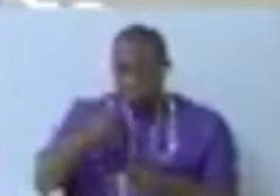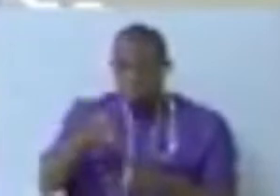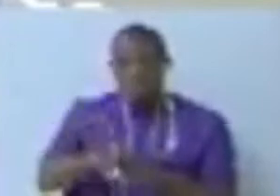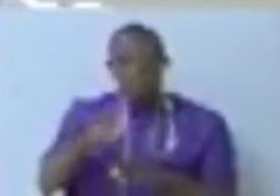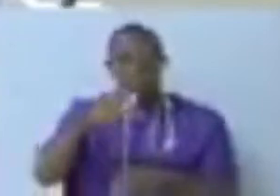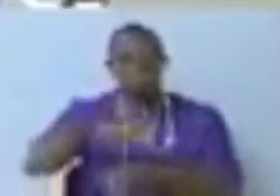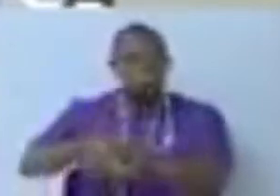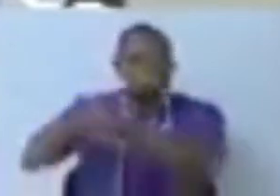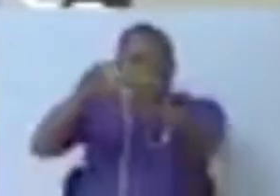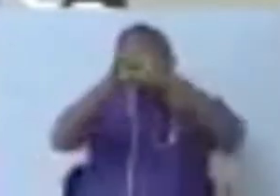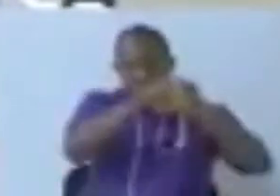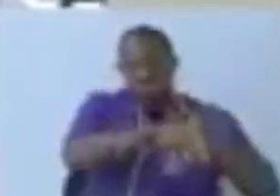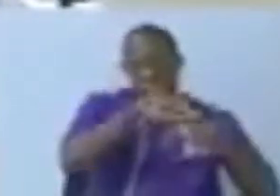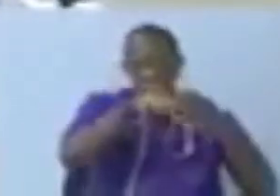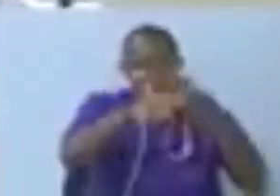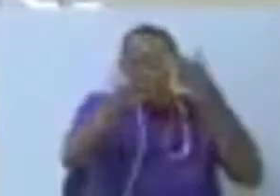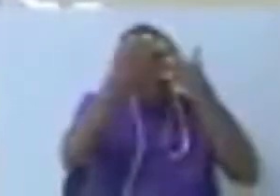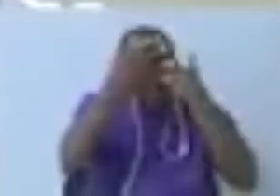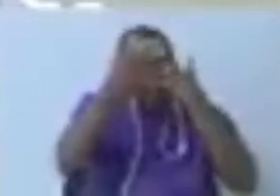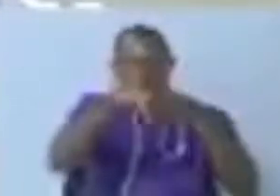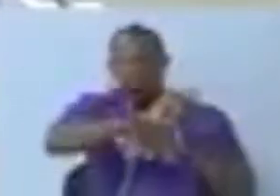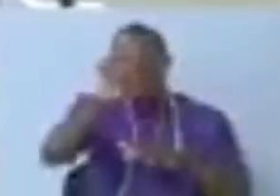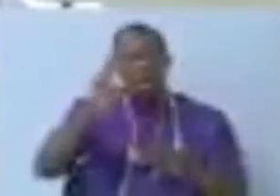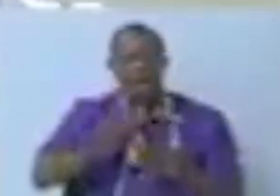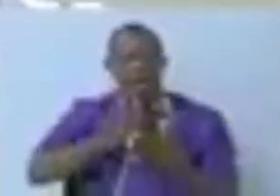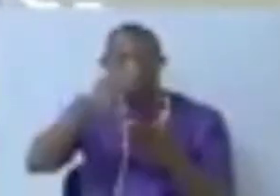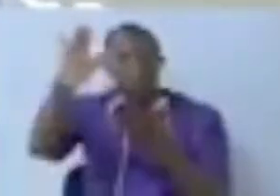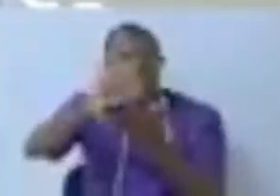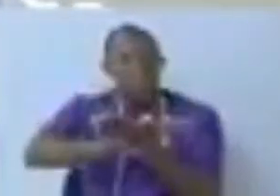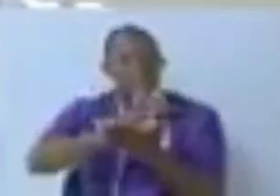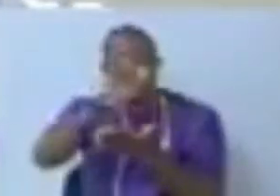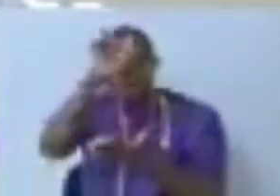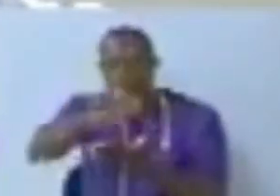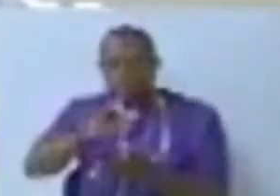were being removed from prison without a single paper.